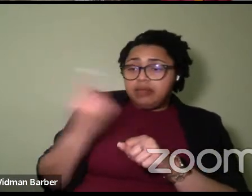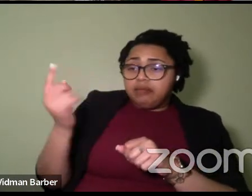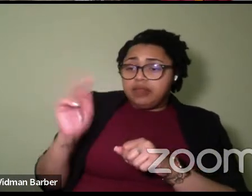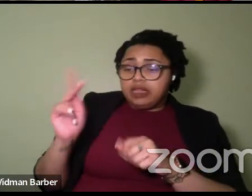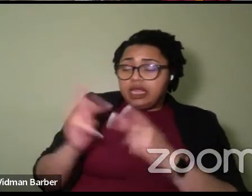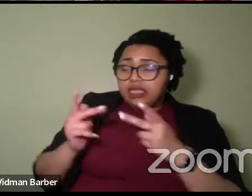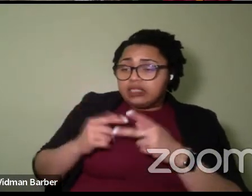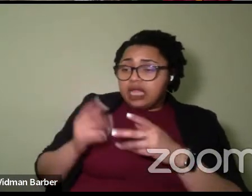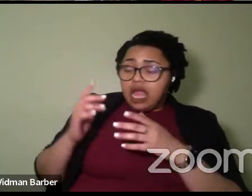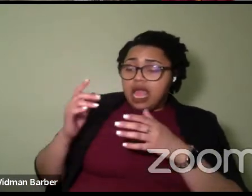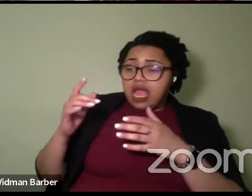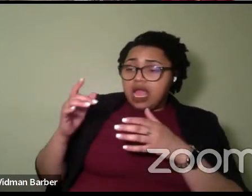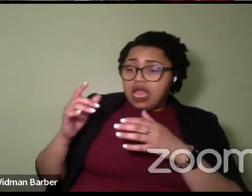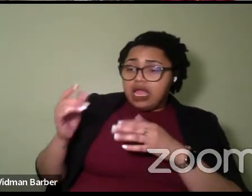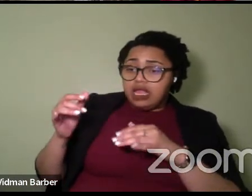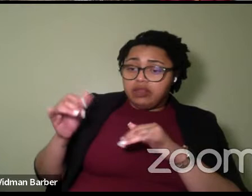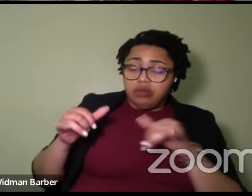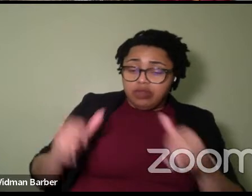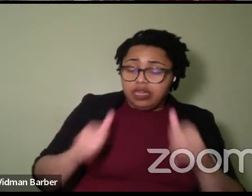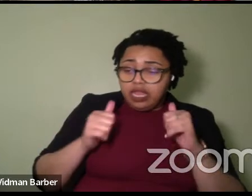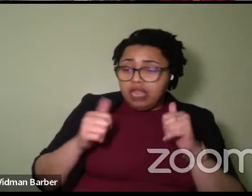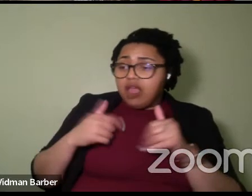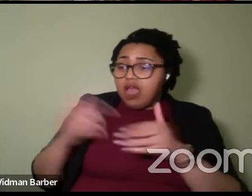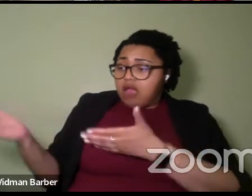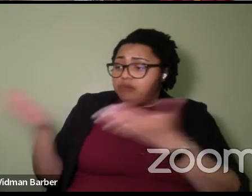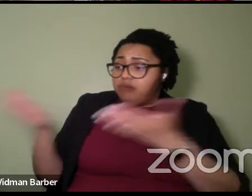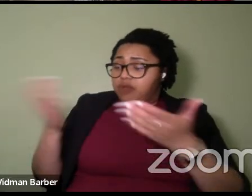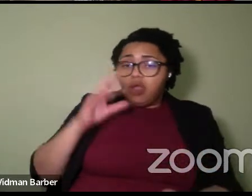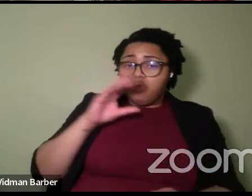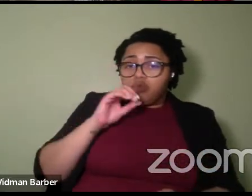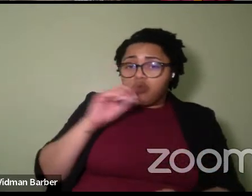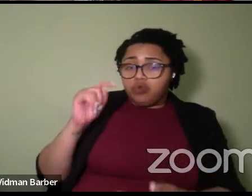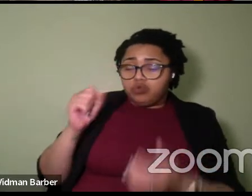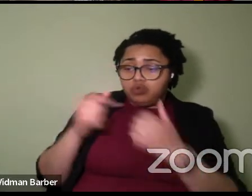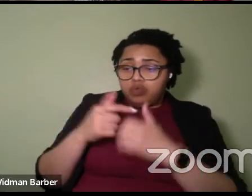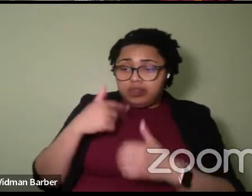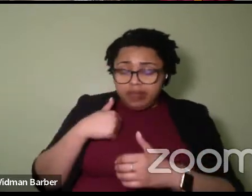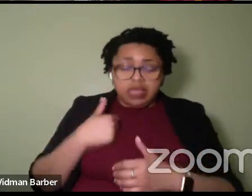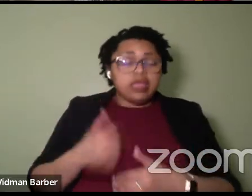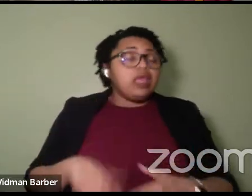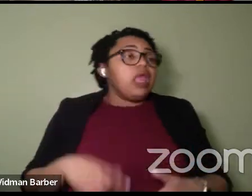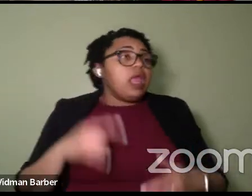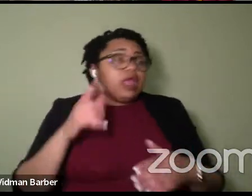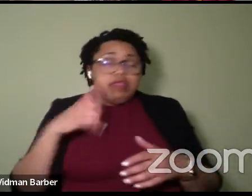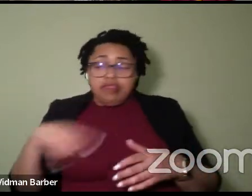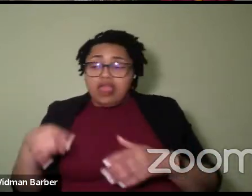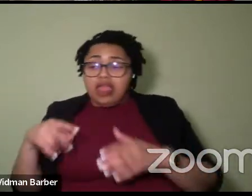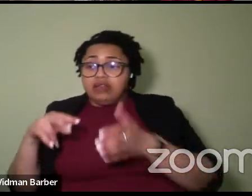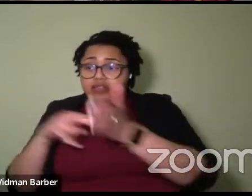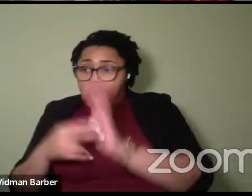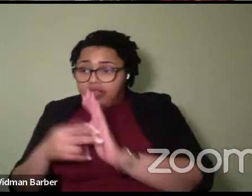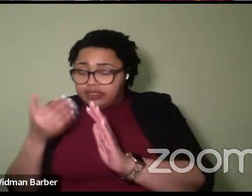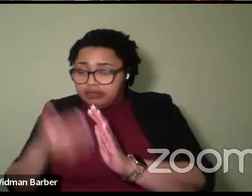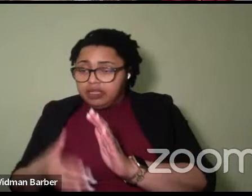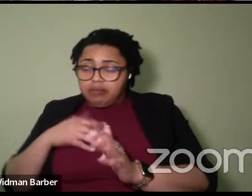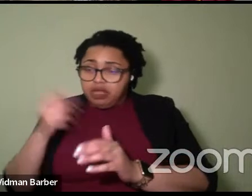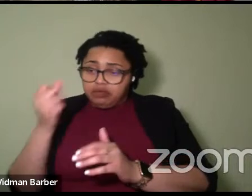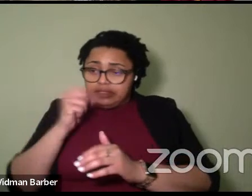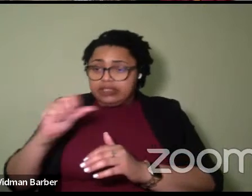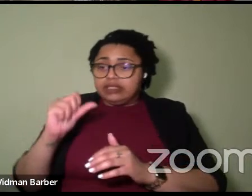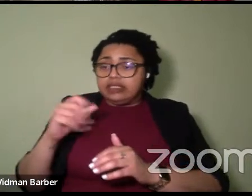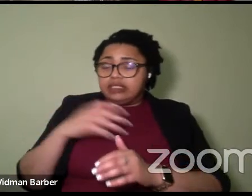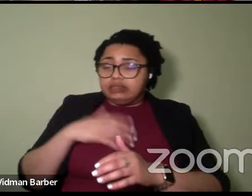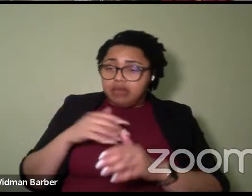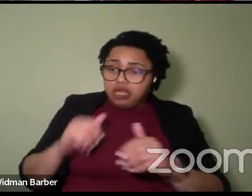new location. They are the foundation of my existence, resistance, and resilience. And I think that's also the answer. We